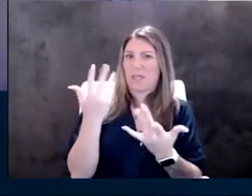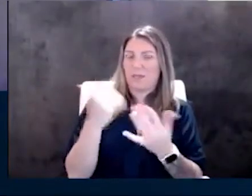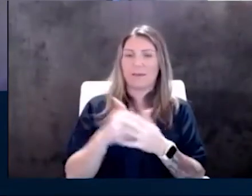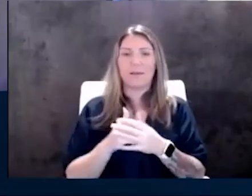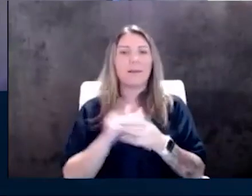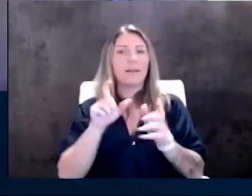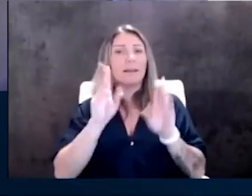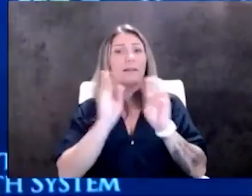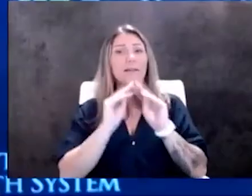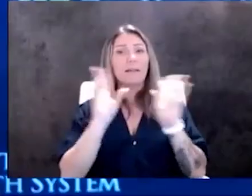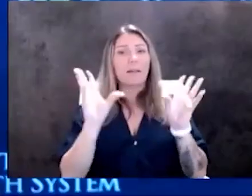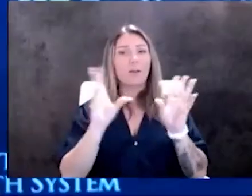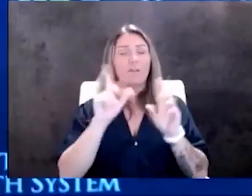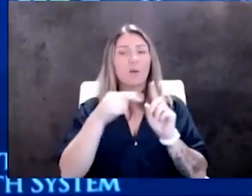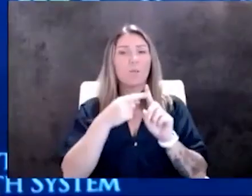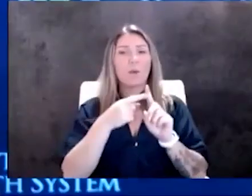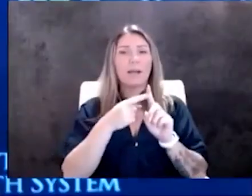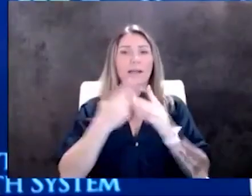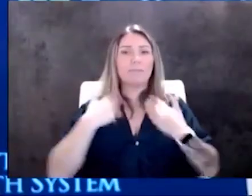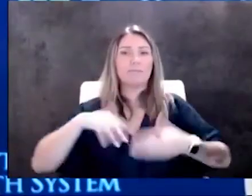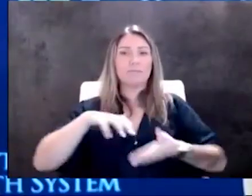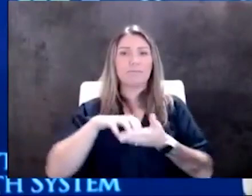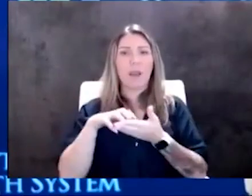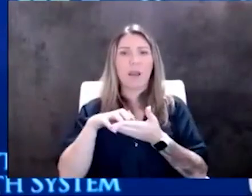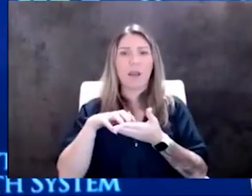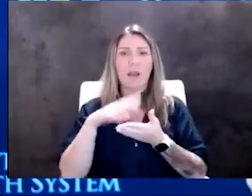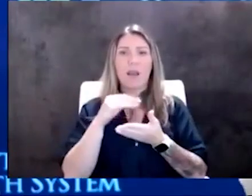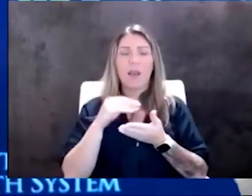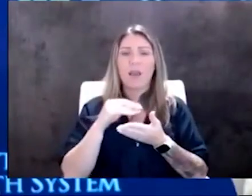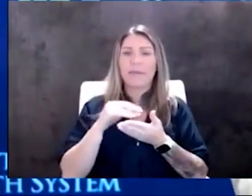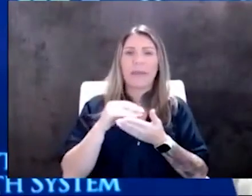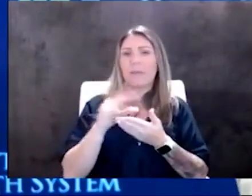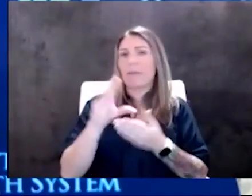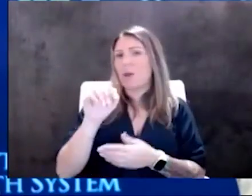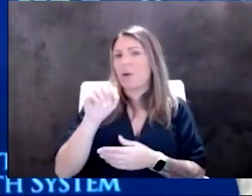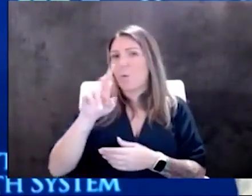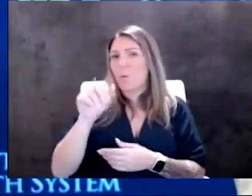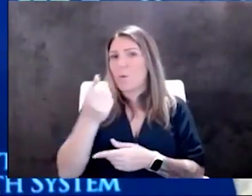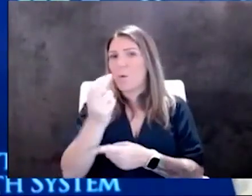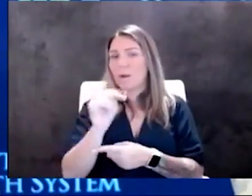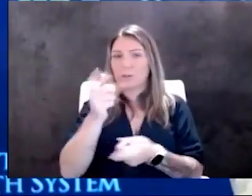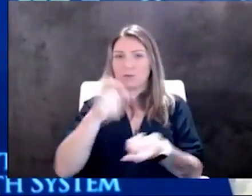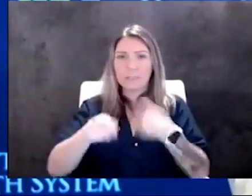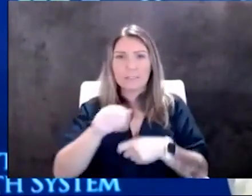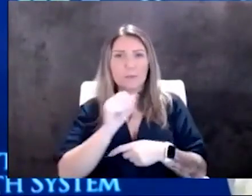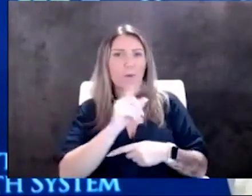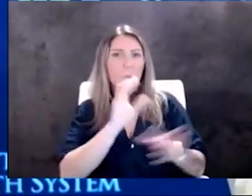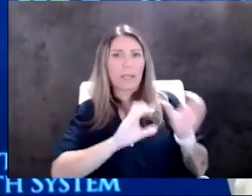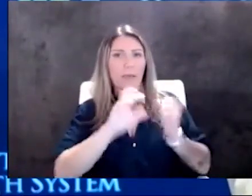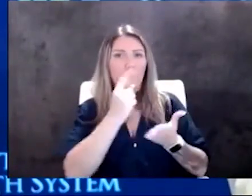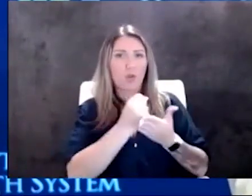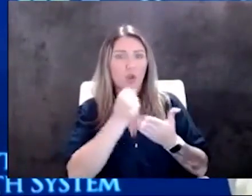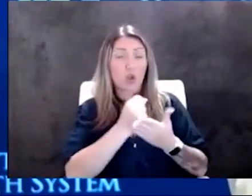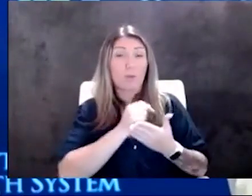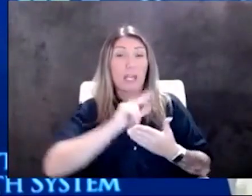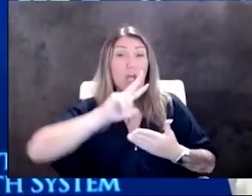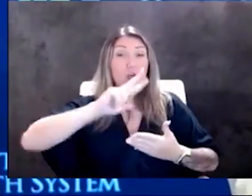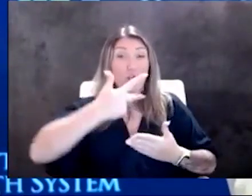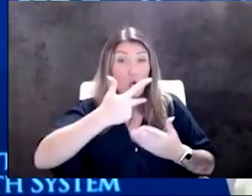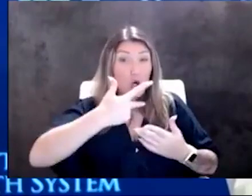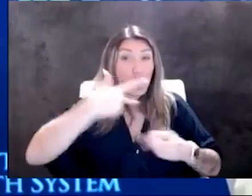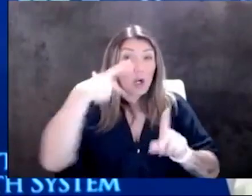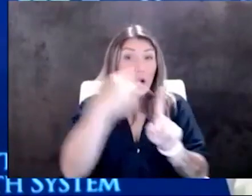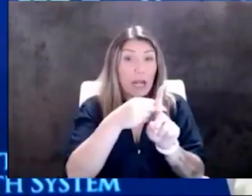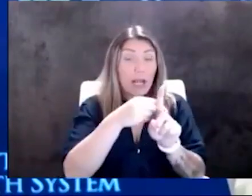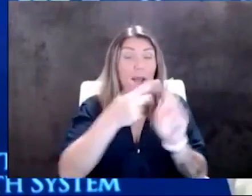too, when you're immunocompromised, let's say an organ transplant patient, you're actively getting chemotherapy, when we say third dose, that's your third in your series. Yeah.